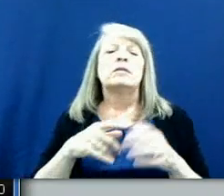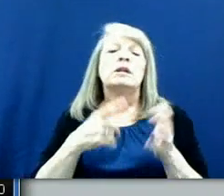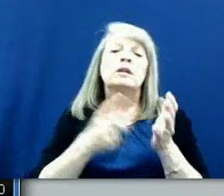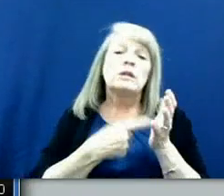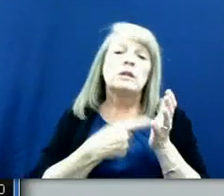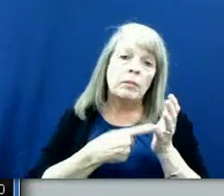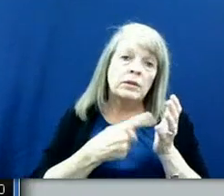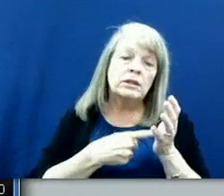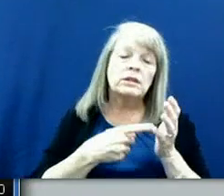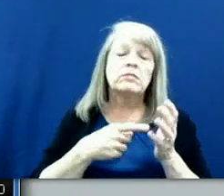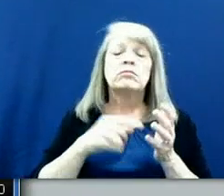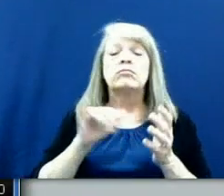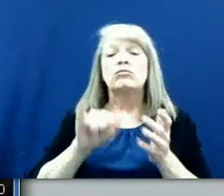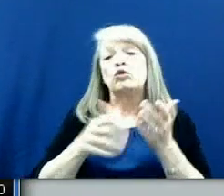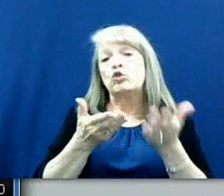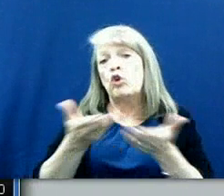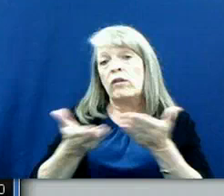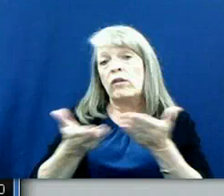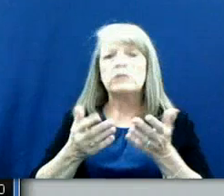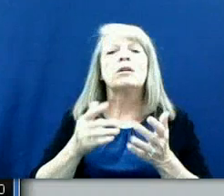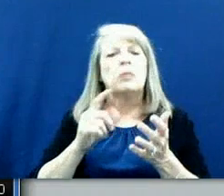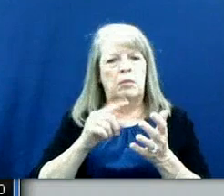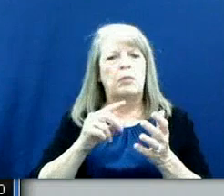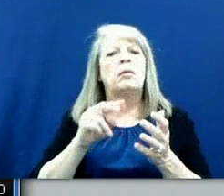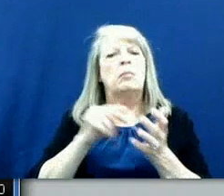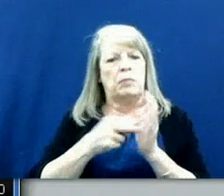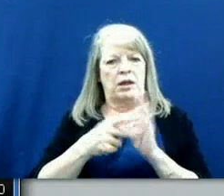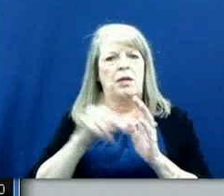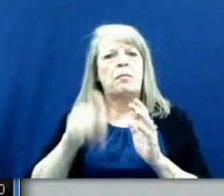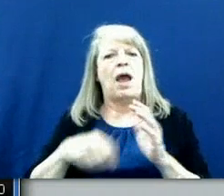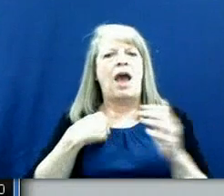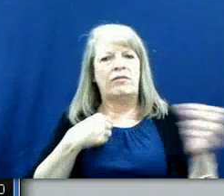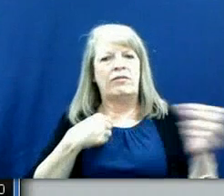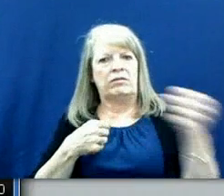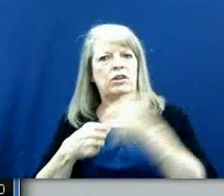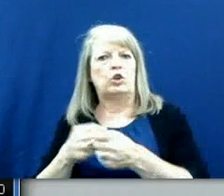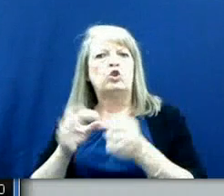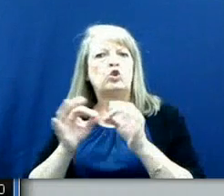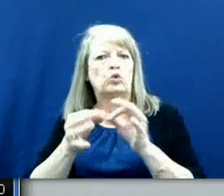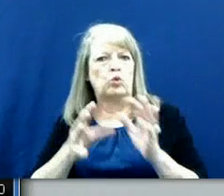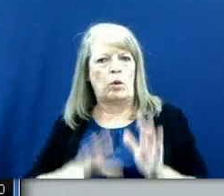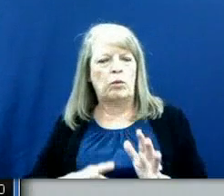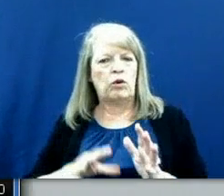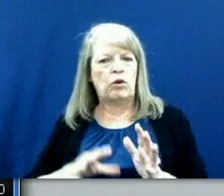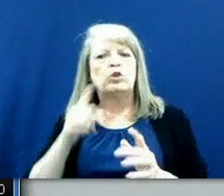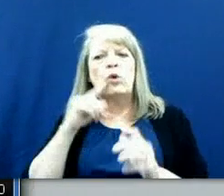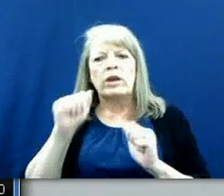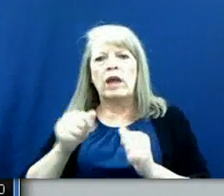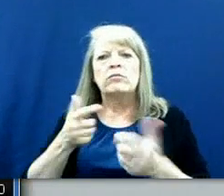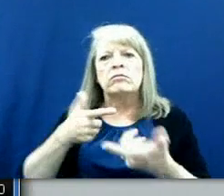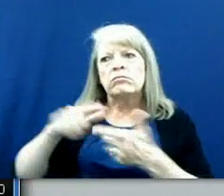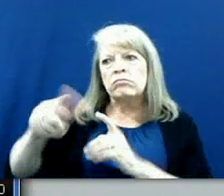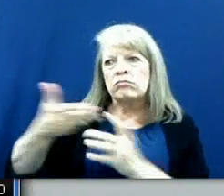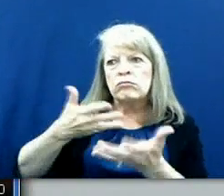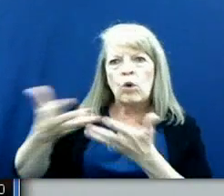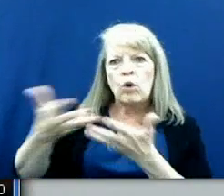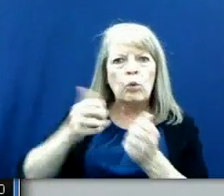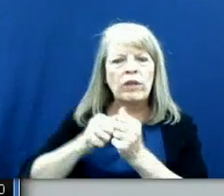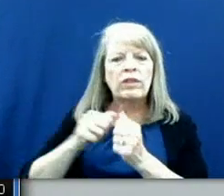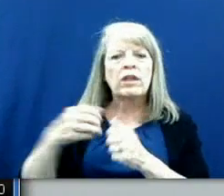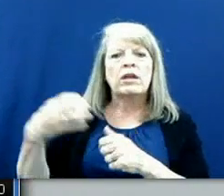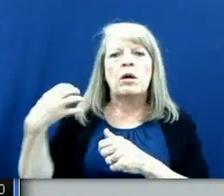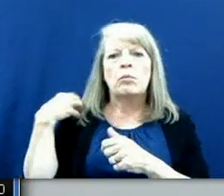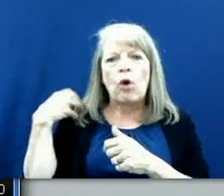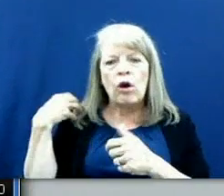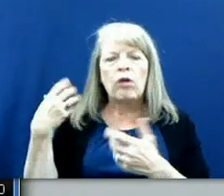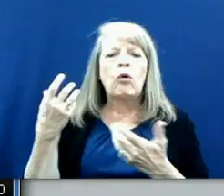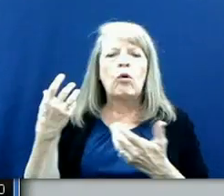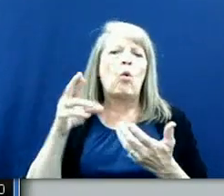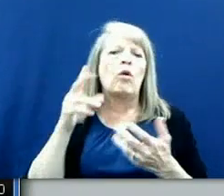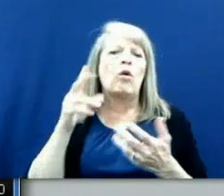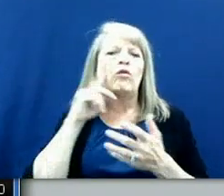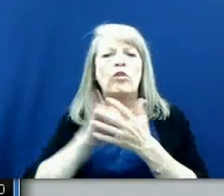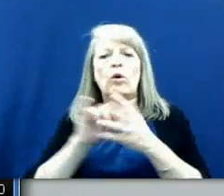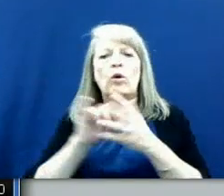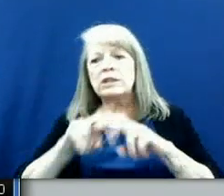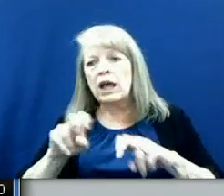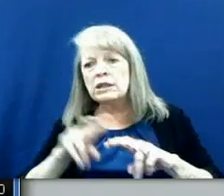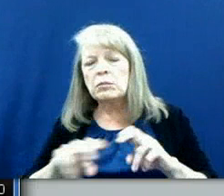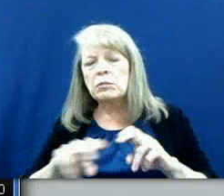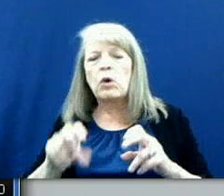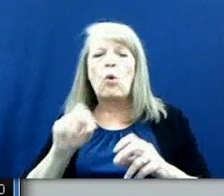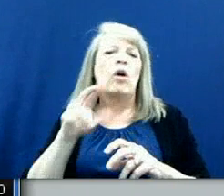Sometimes, these services may need interpreters for interfacing with employers, either for situational assessments or for actual